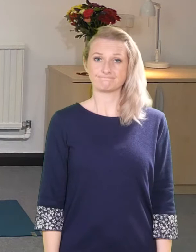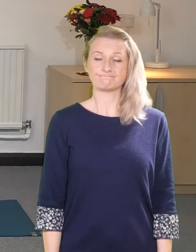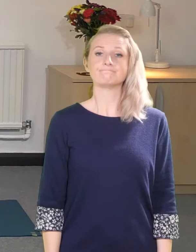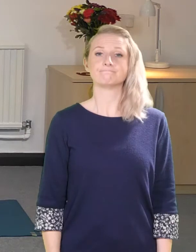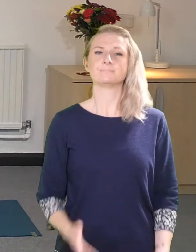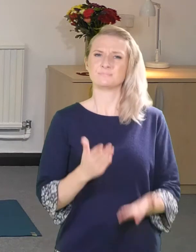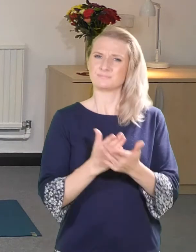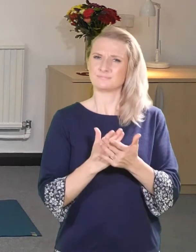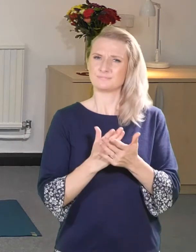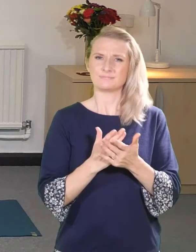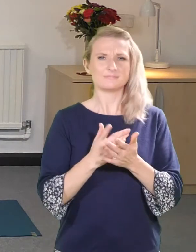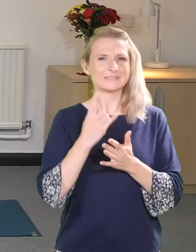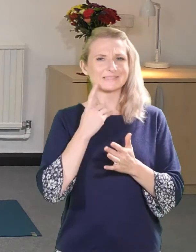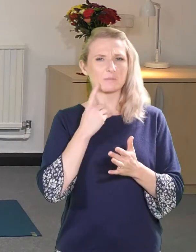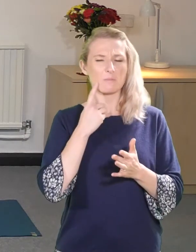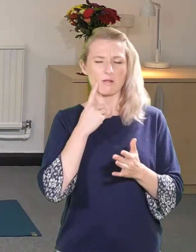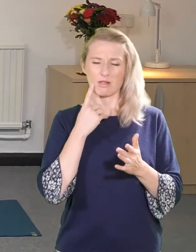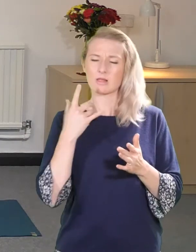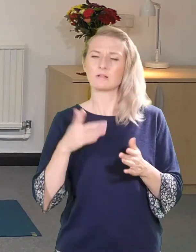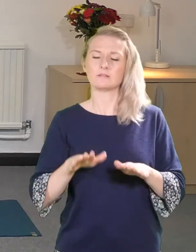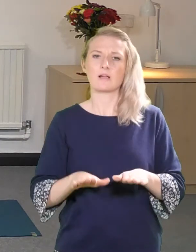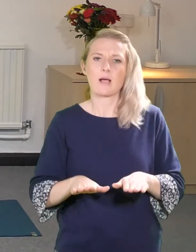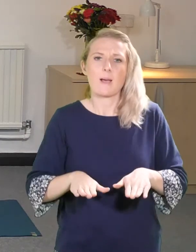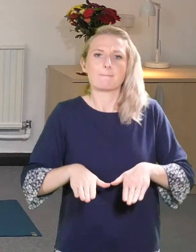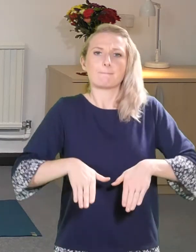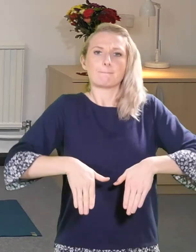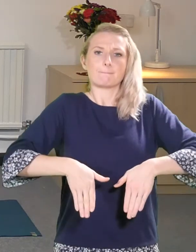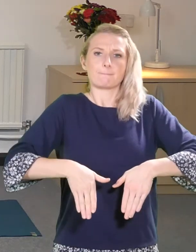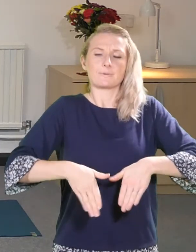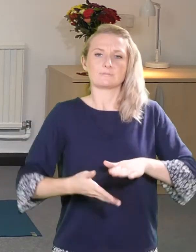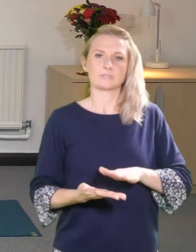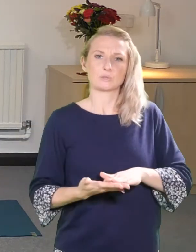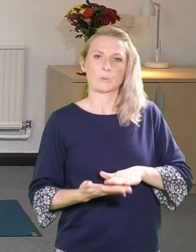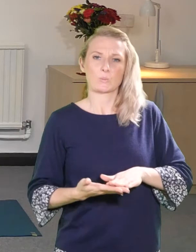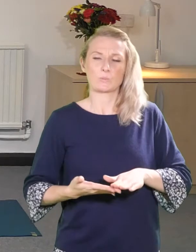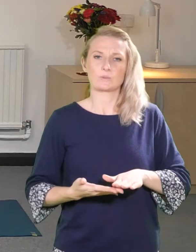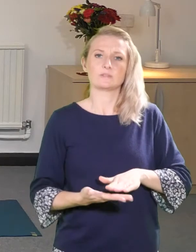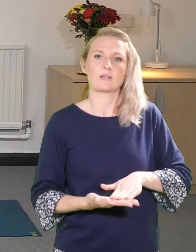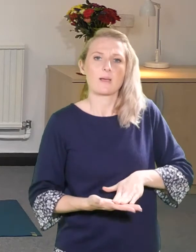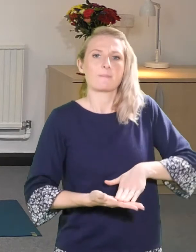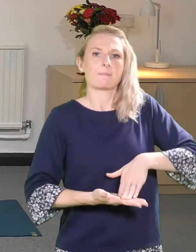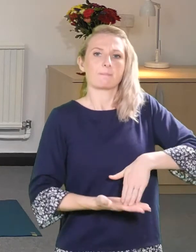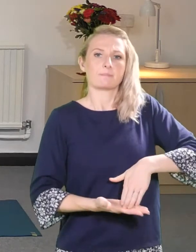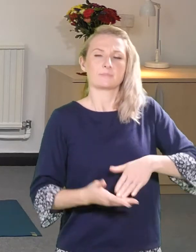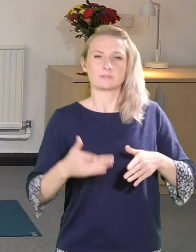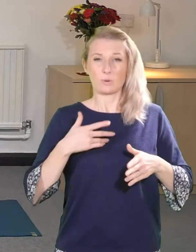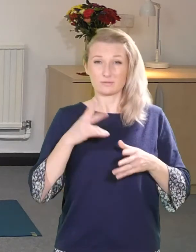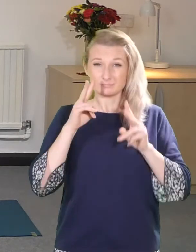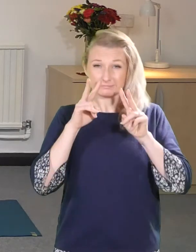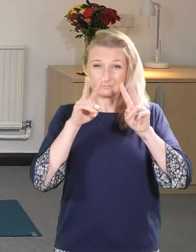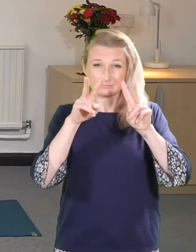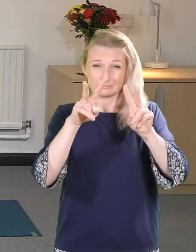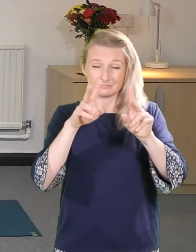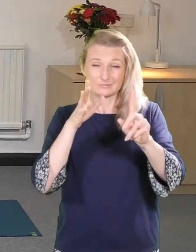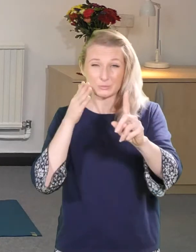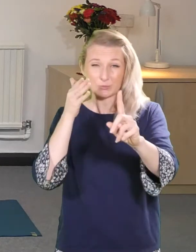very simple balance up on our toes. So we're going to find a point to fix your attention on, which will help you